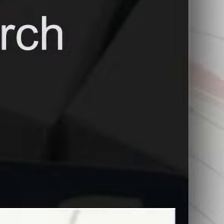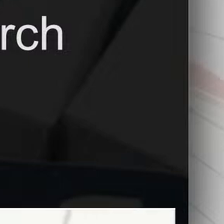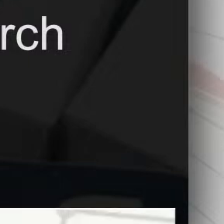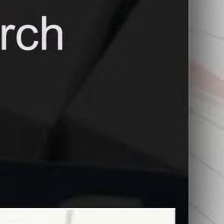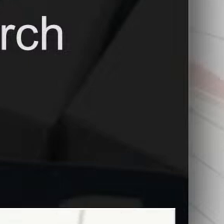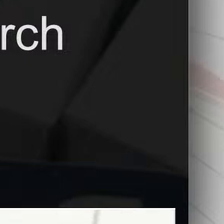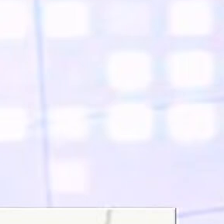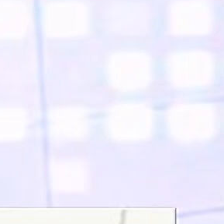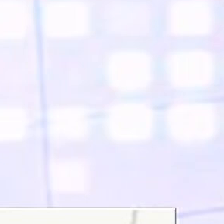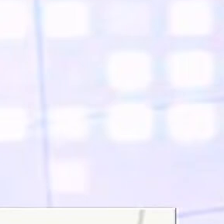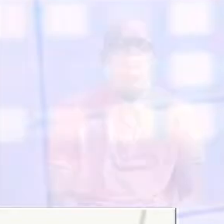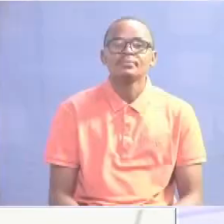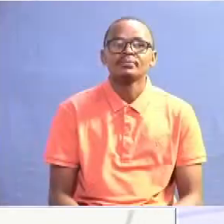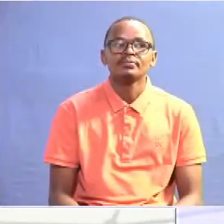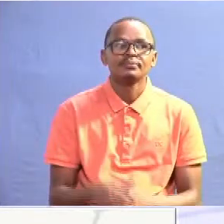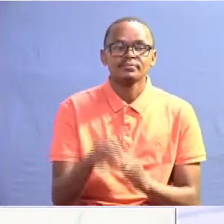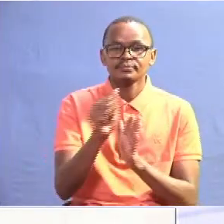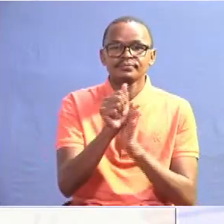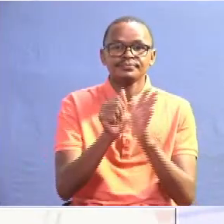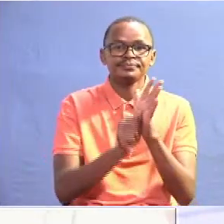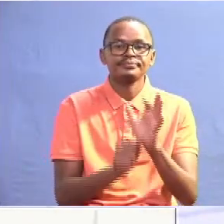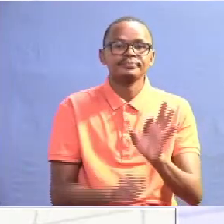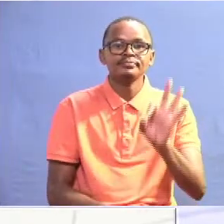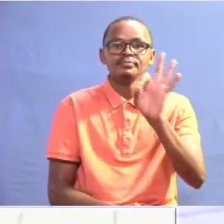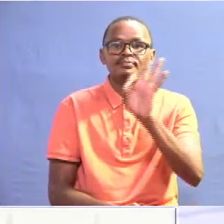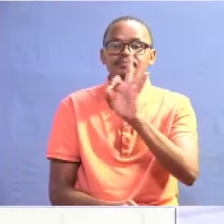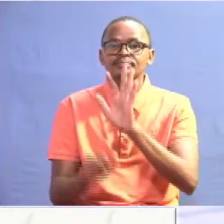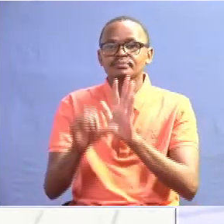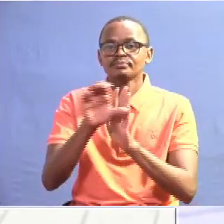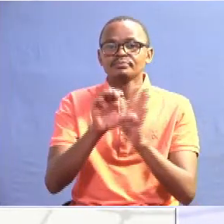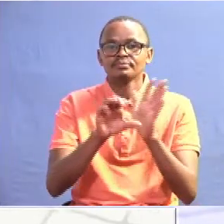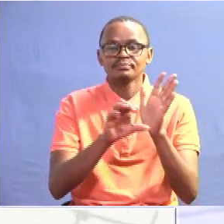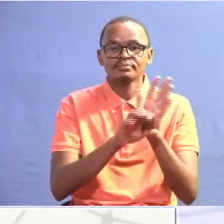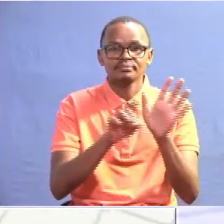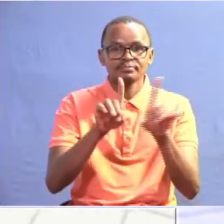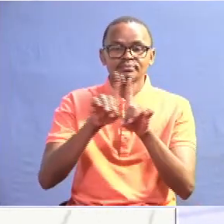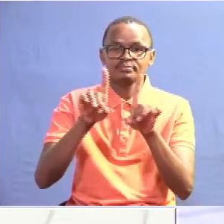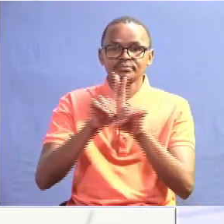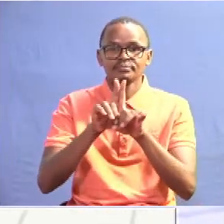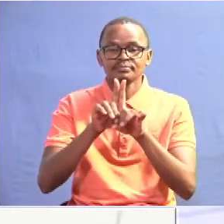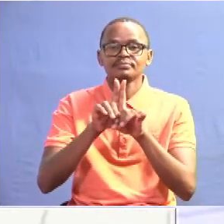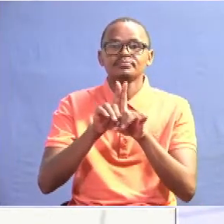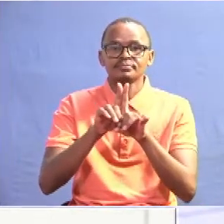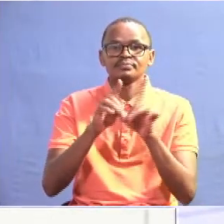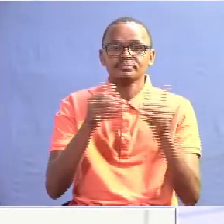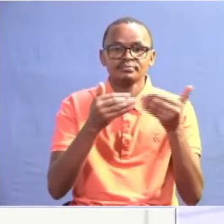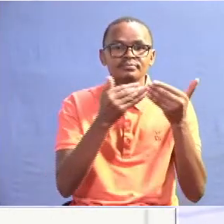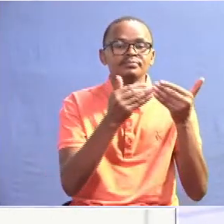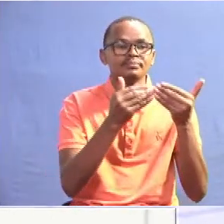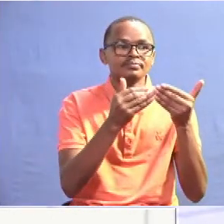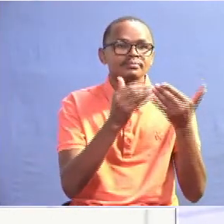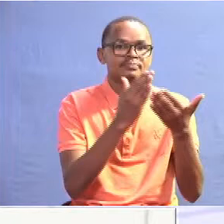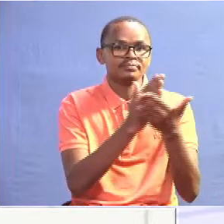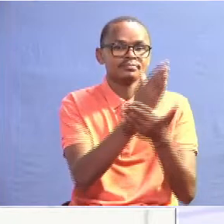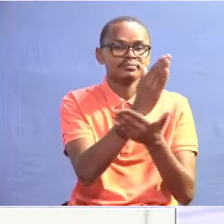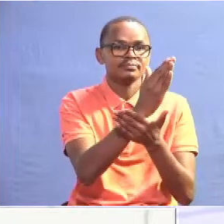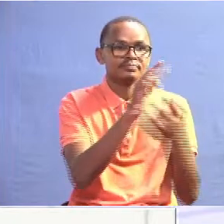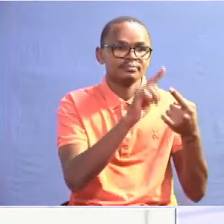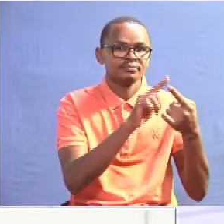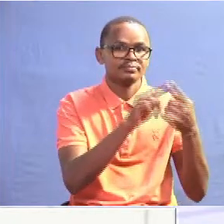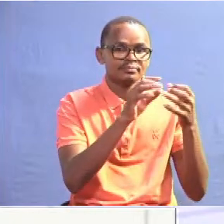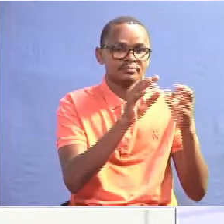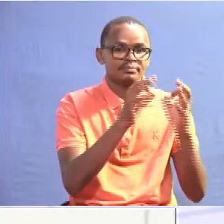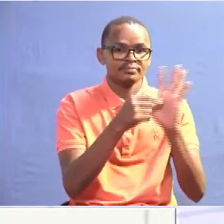However, Article 33 of the Constitution also, in as much as you are given your right to the right